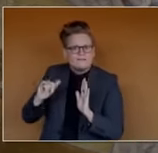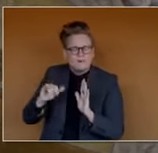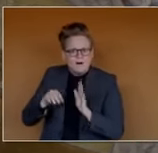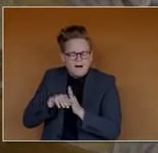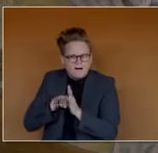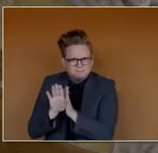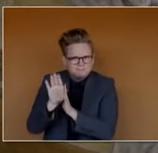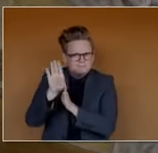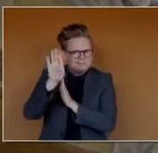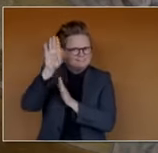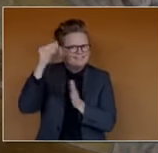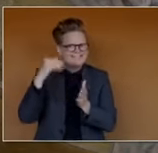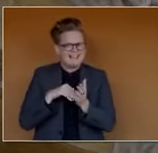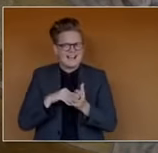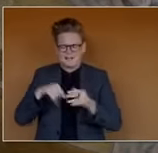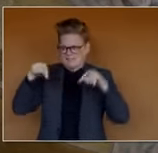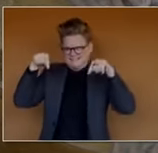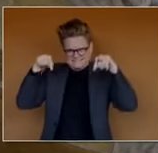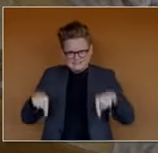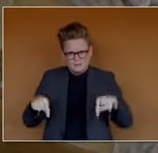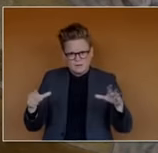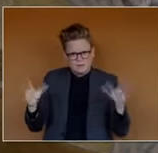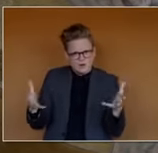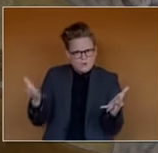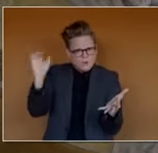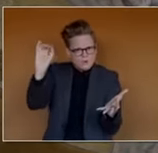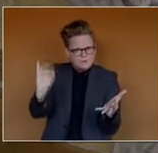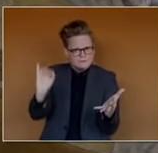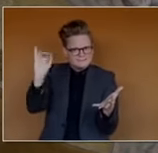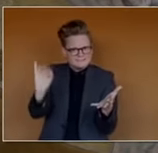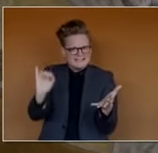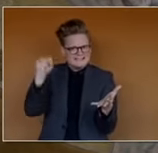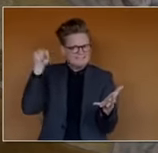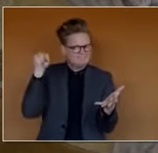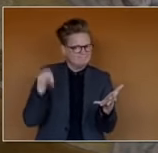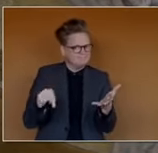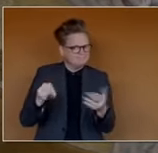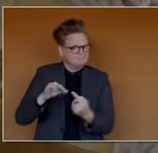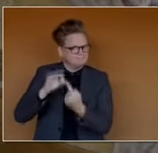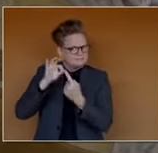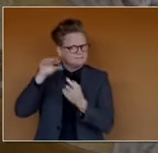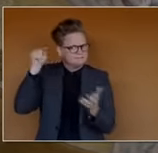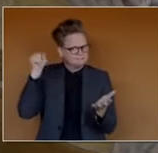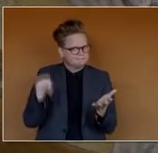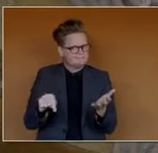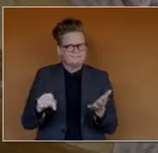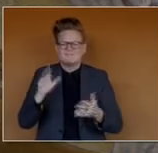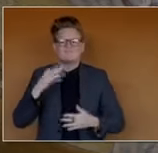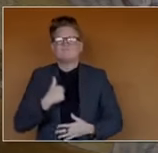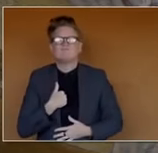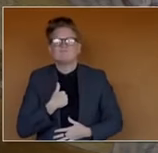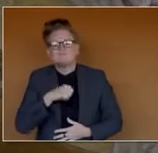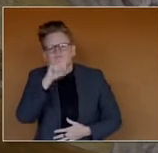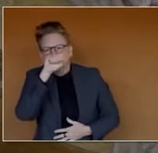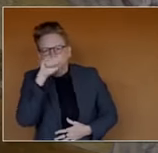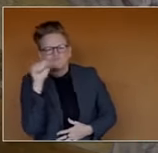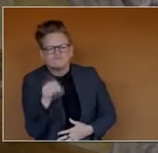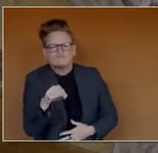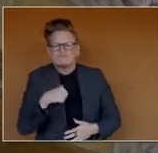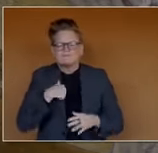going to benefit from this tremendously. I love saying that Oakland, California,